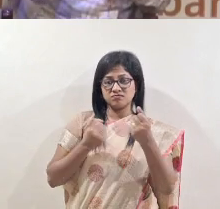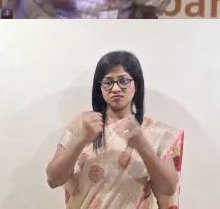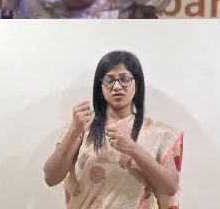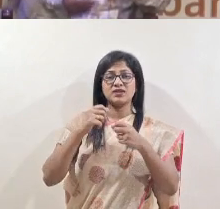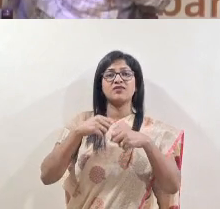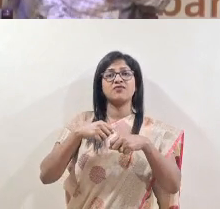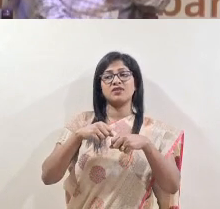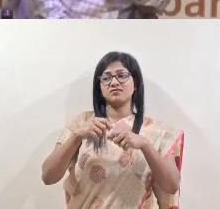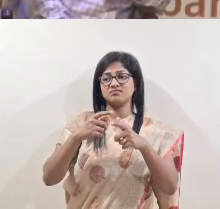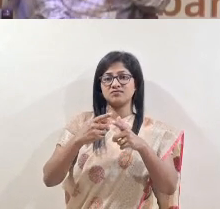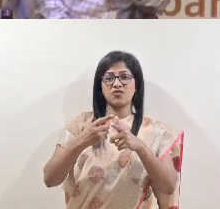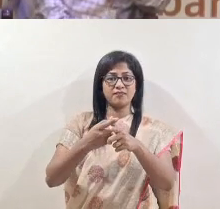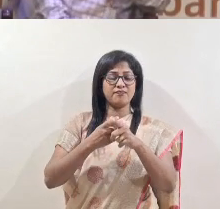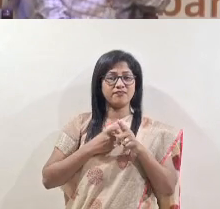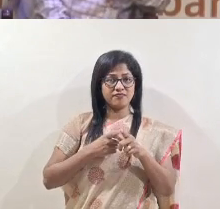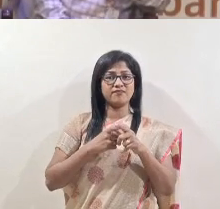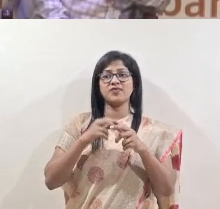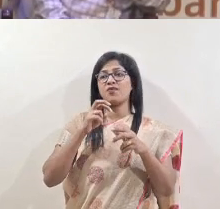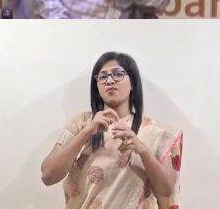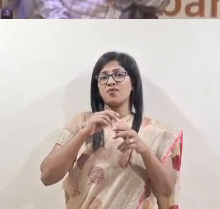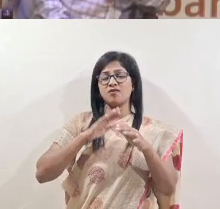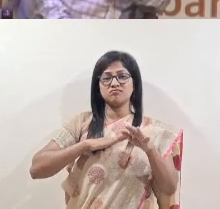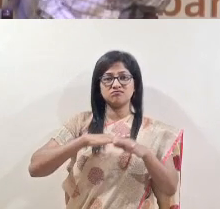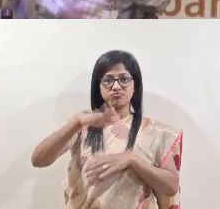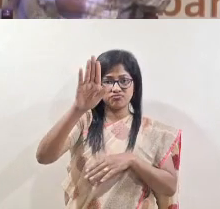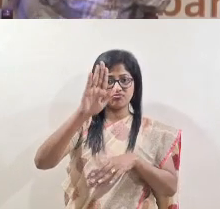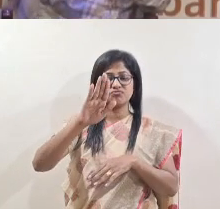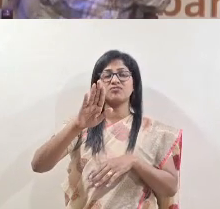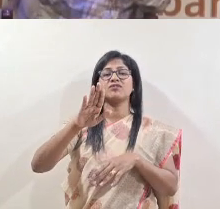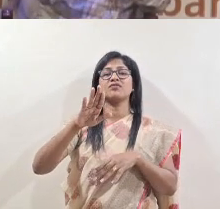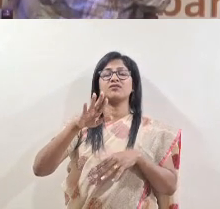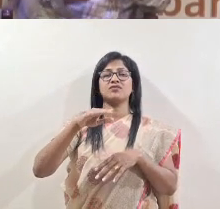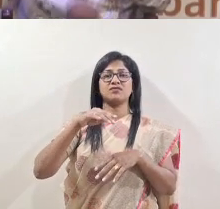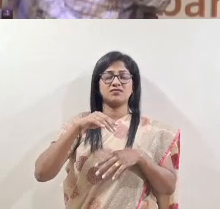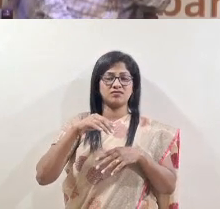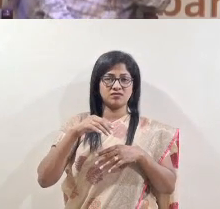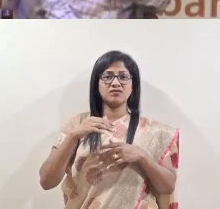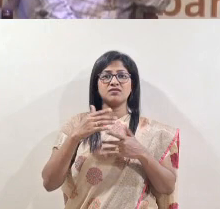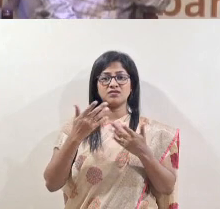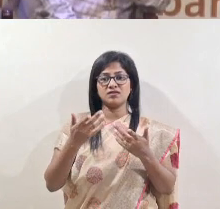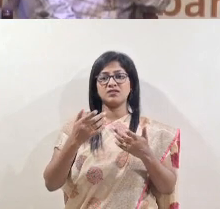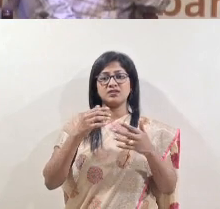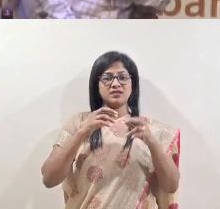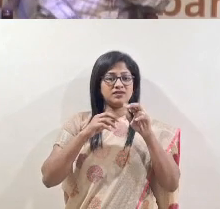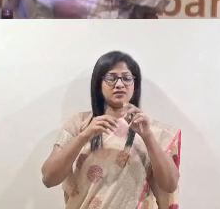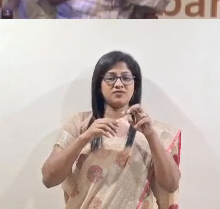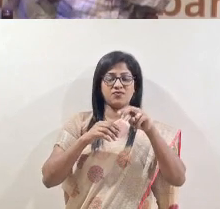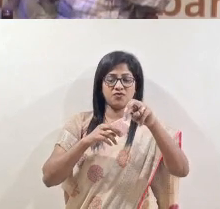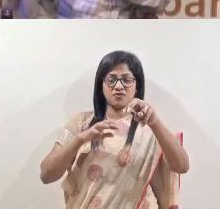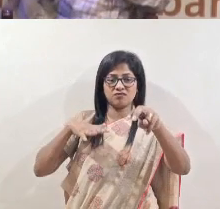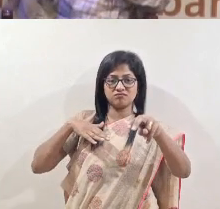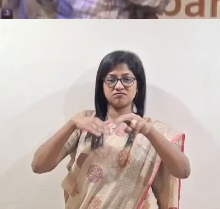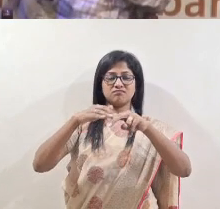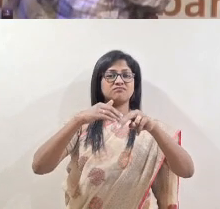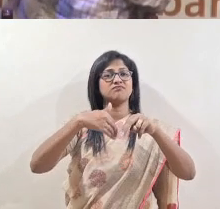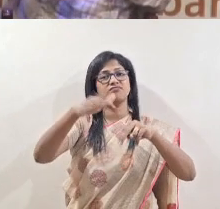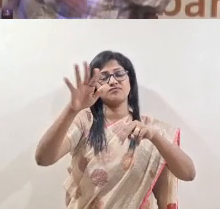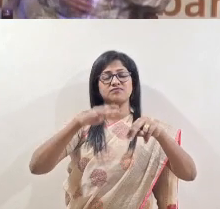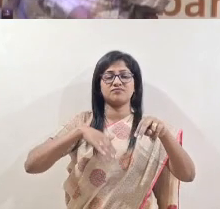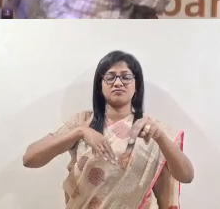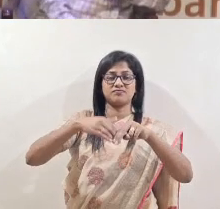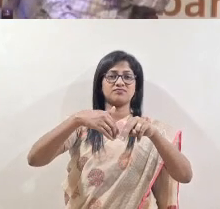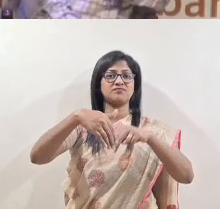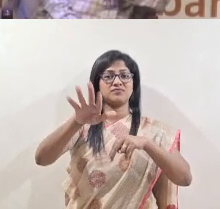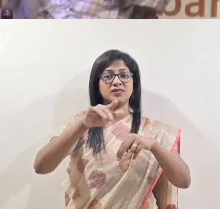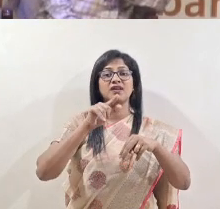vehicle meters, we can say, walked uh, by the uh, by the pedestrians increases, but we